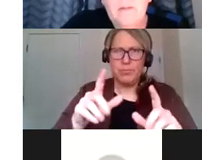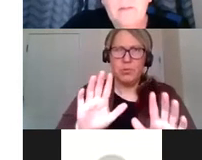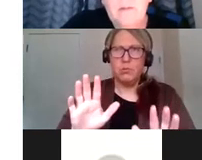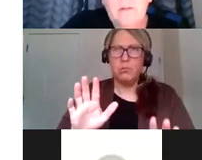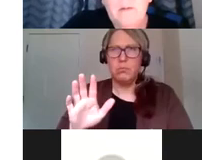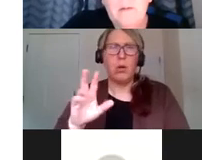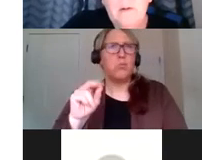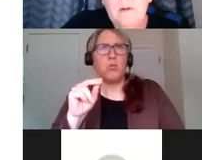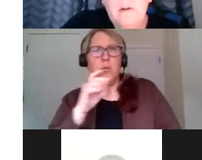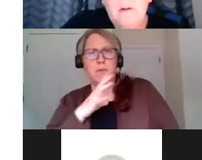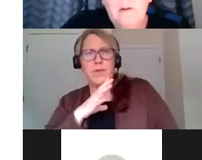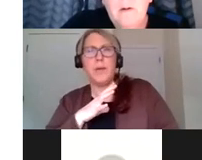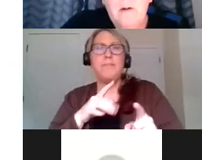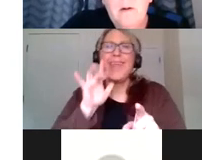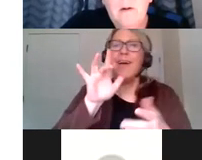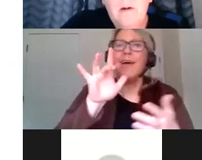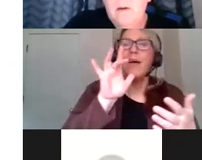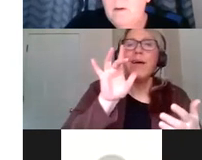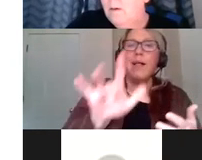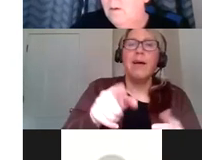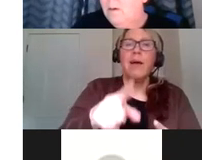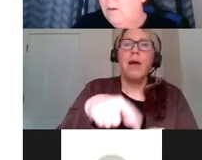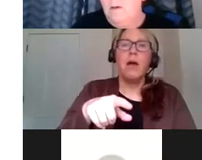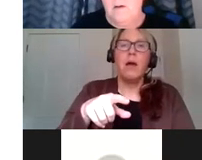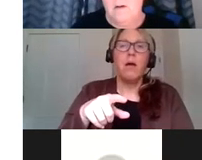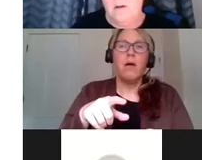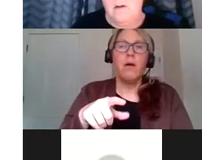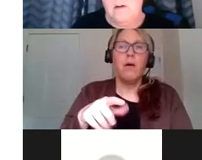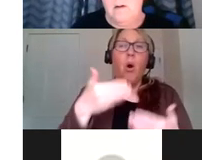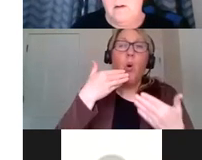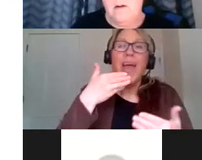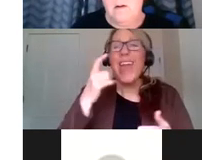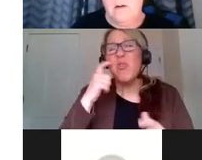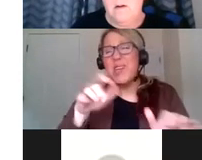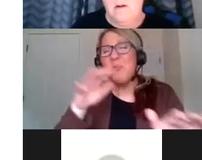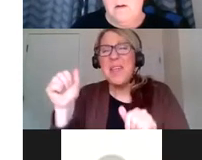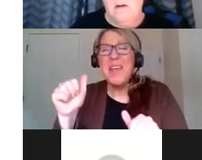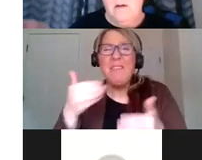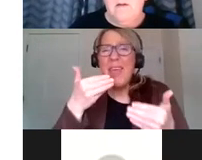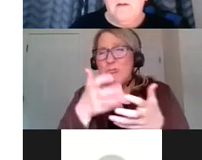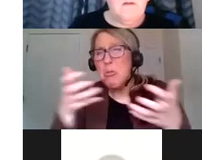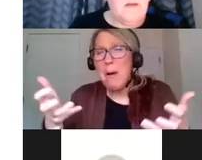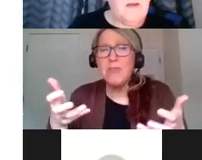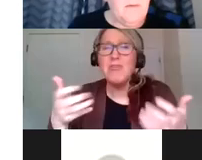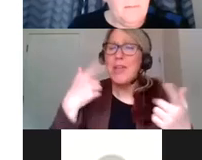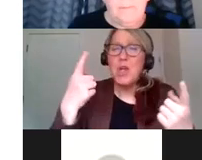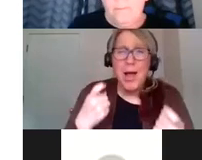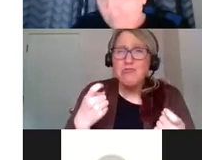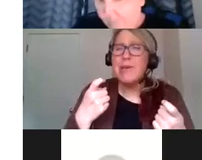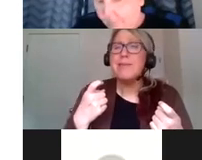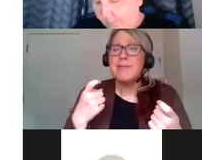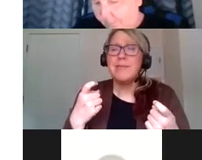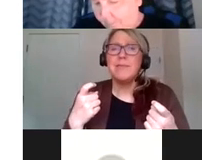okay. click something, but these are some other. Oh, thanks you for joining. If you need to leave, thank you so much. If you have any questions, just, you know, Thank you.